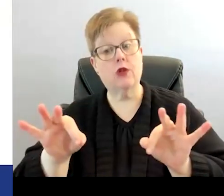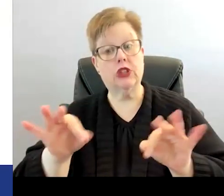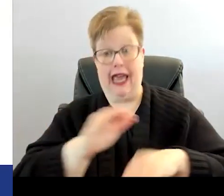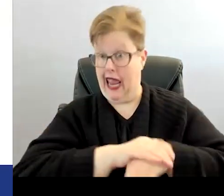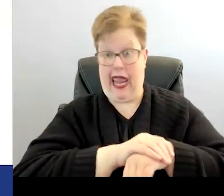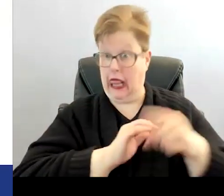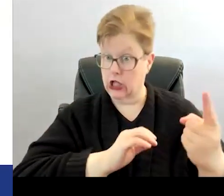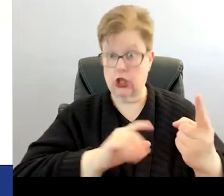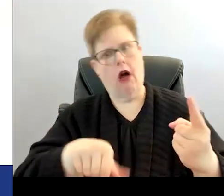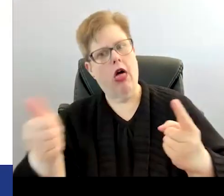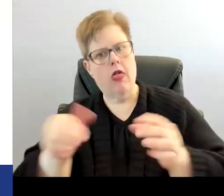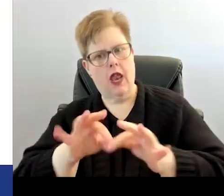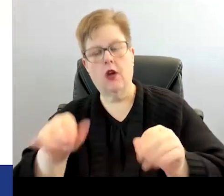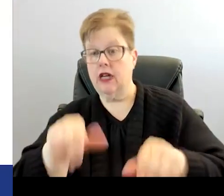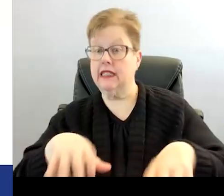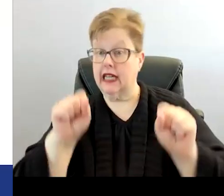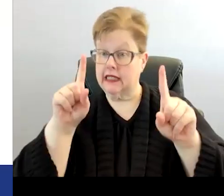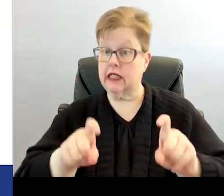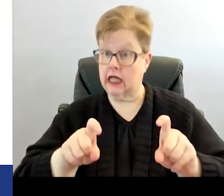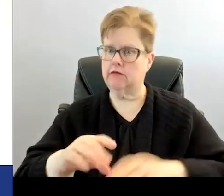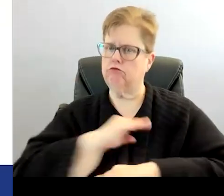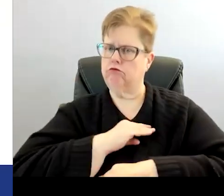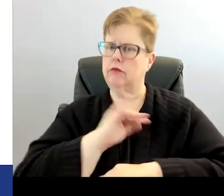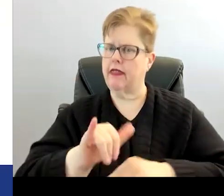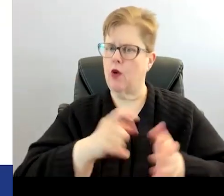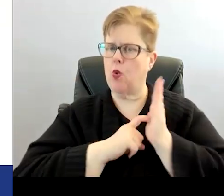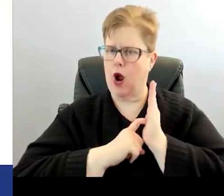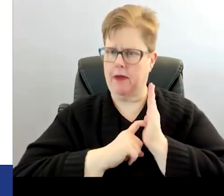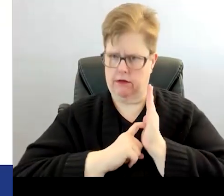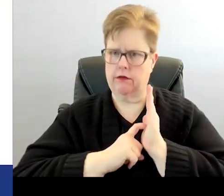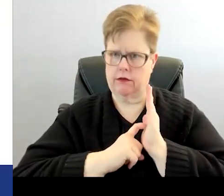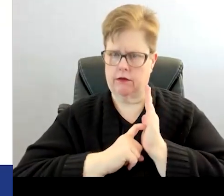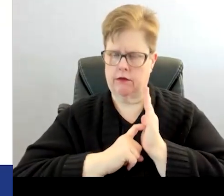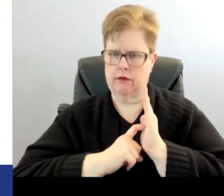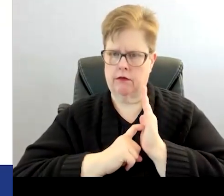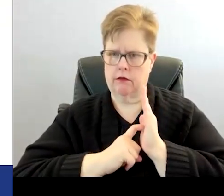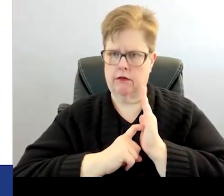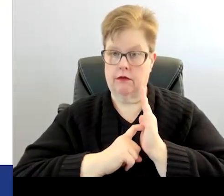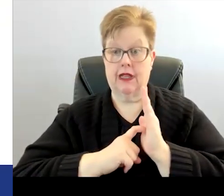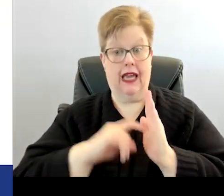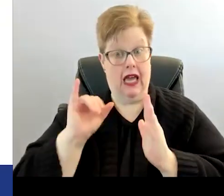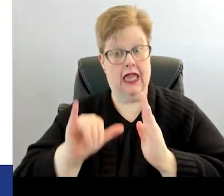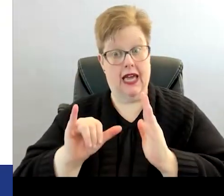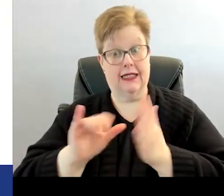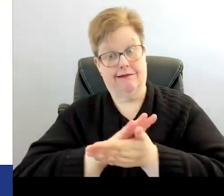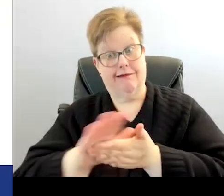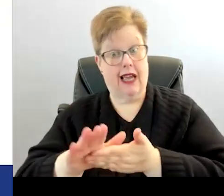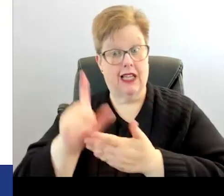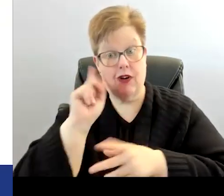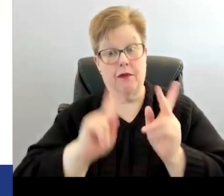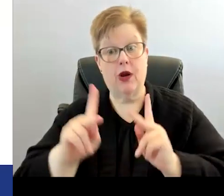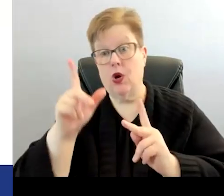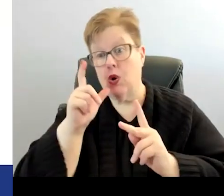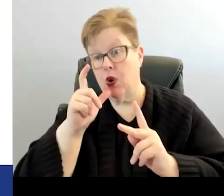an exam and satisfy that requirement. That's particularly lovely for those of you for